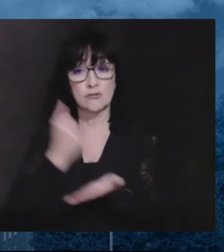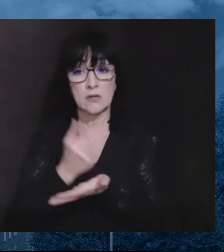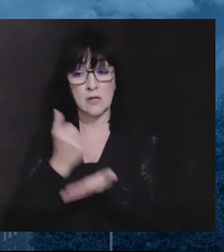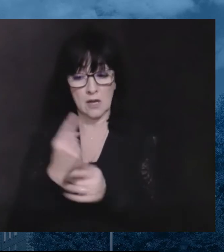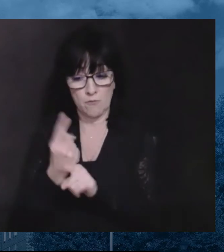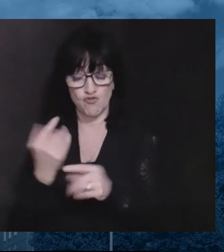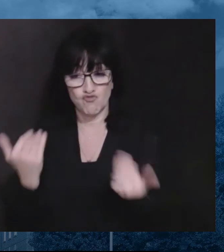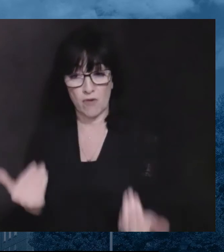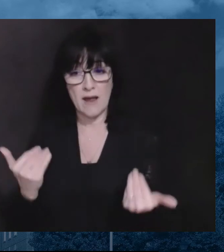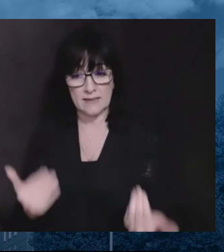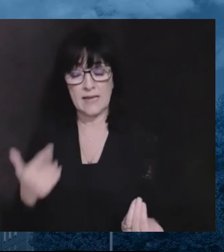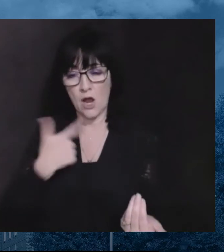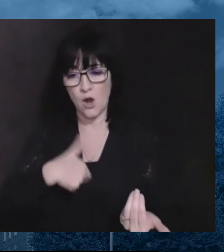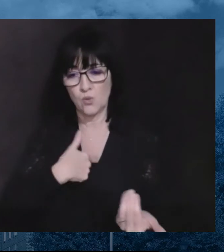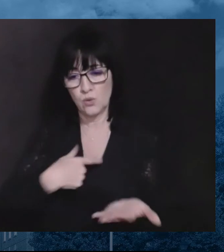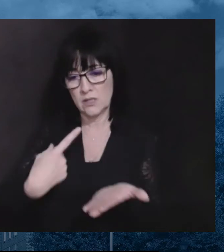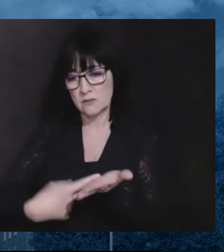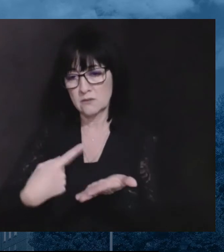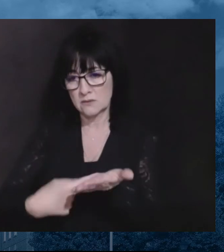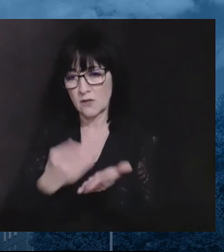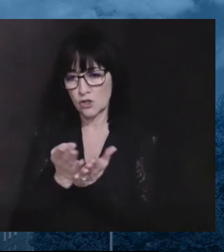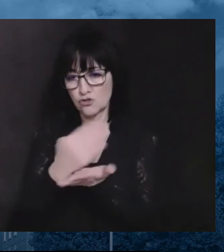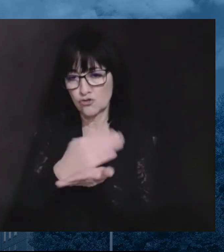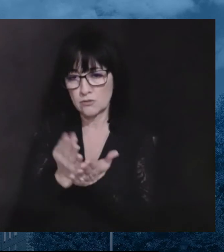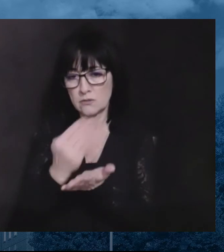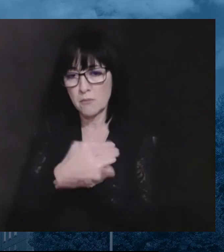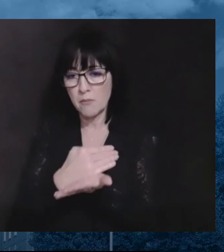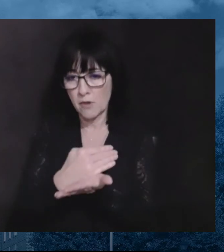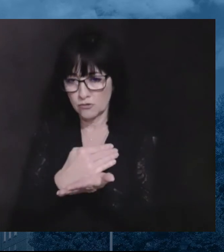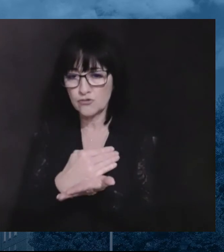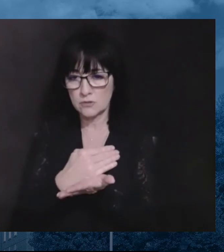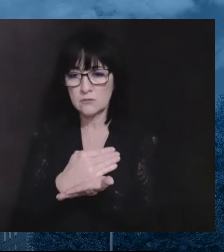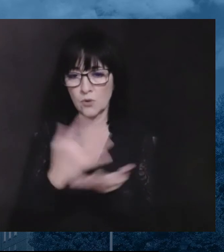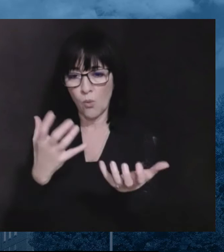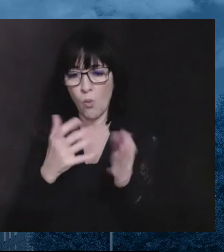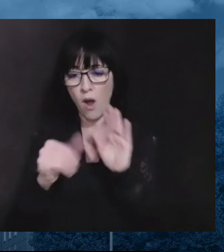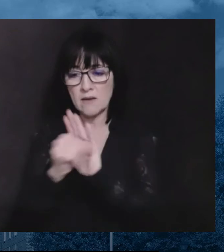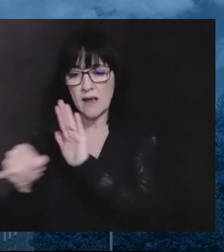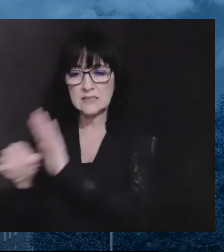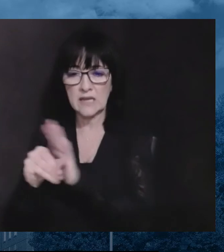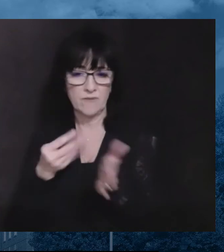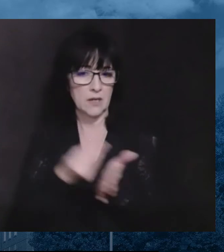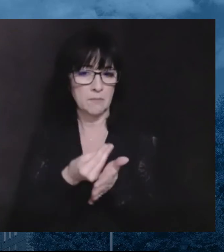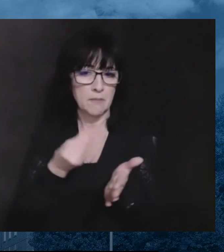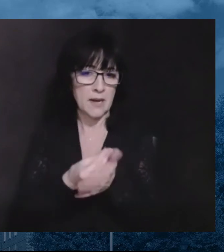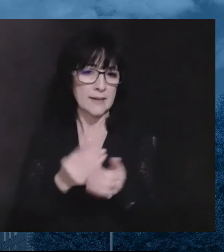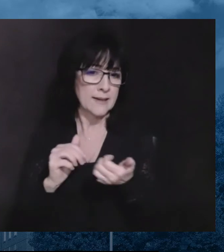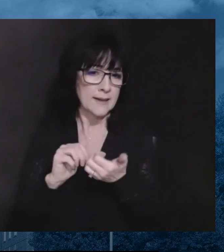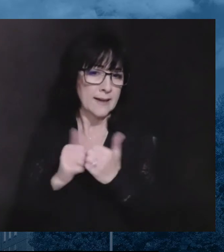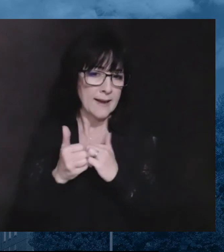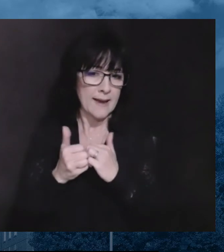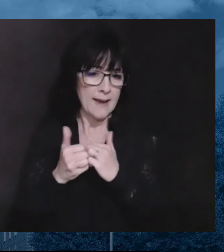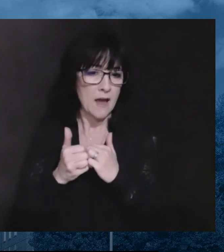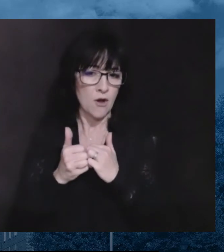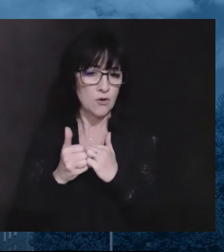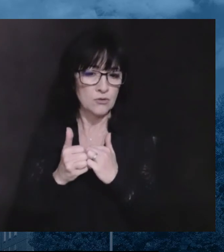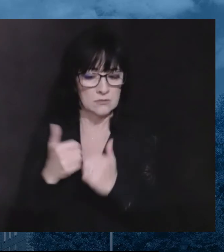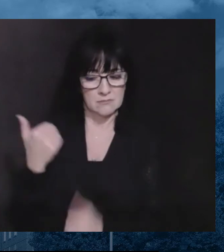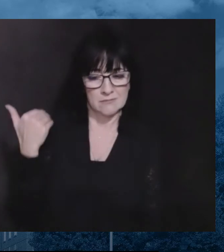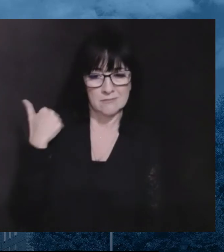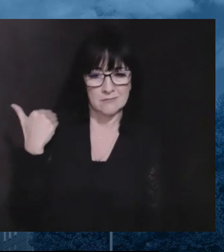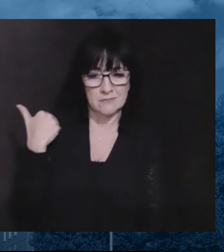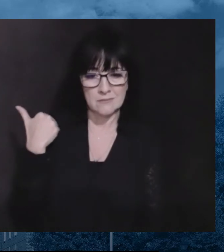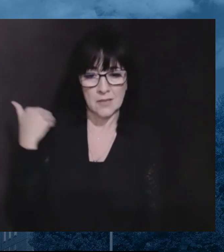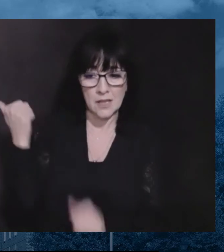now with our budget office, is to identify resources within the latest legislation passed in